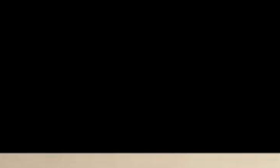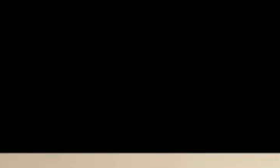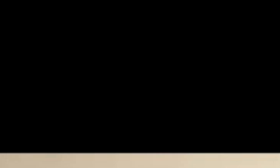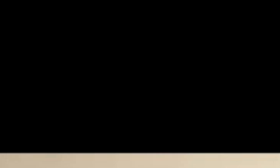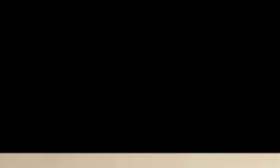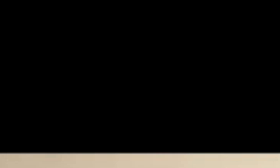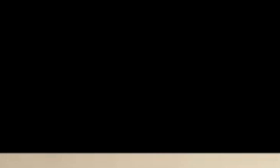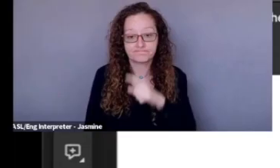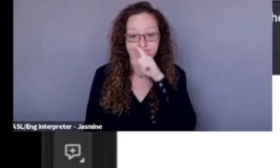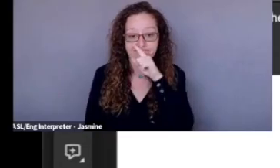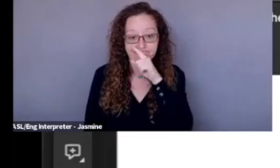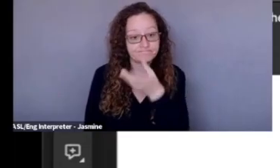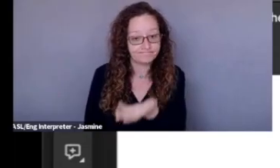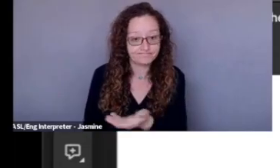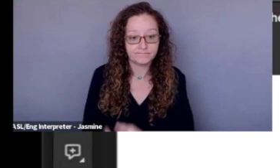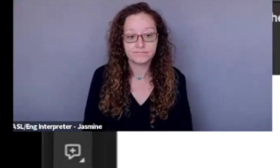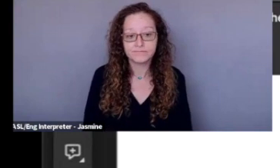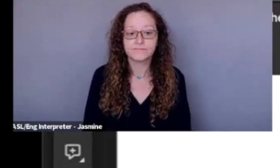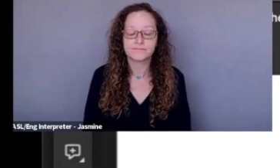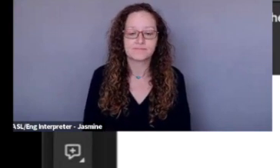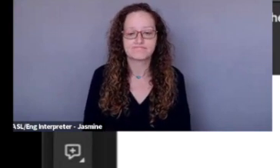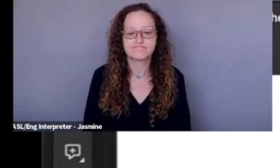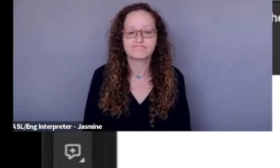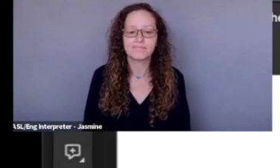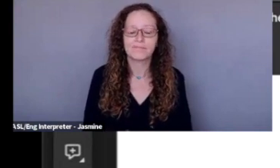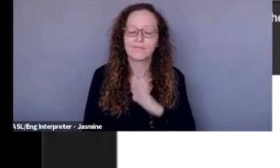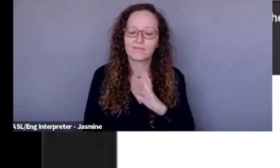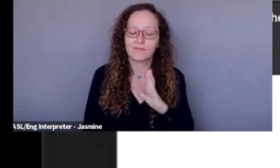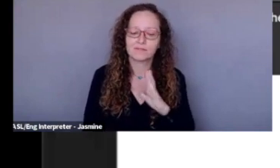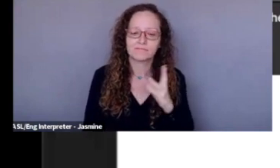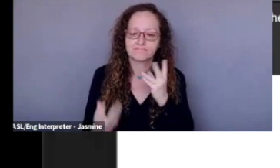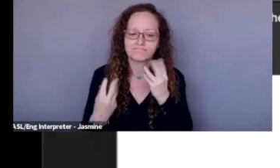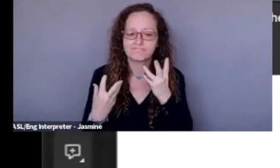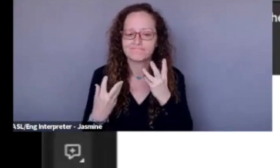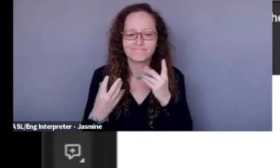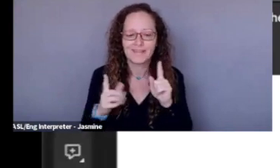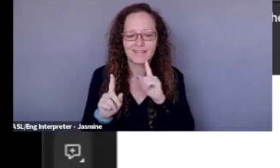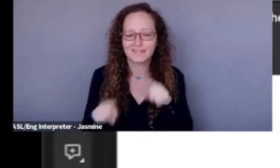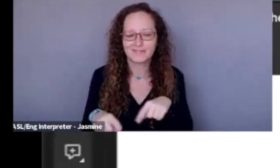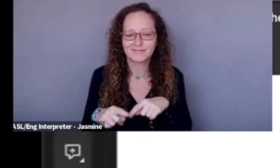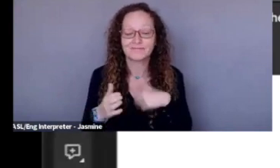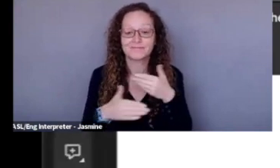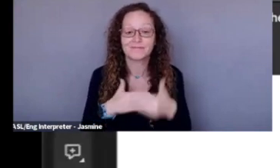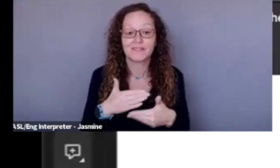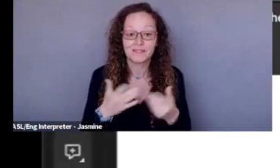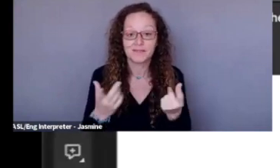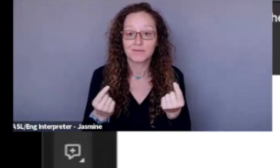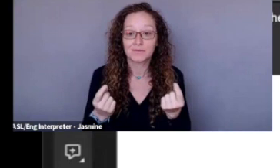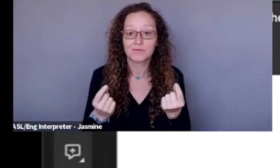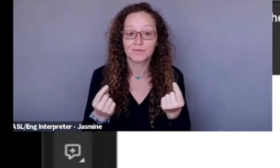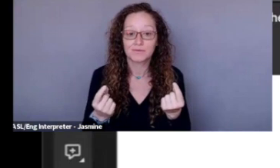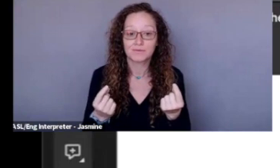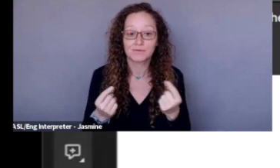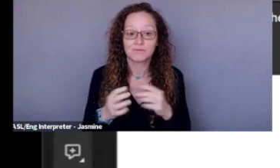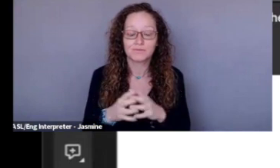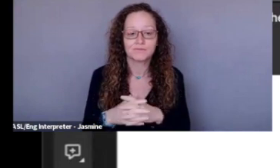in the play. All right. Lovely, lovely answers. So the next thing that we're going to be